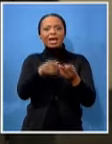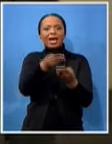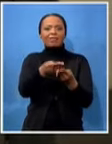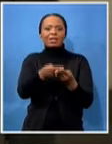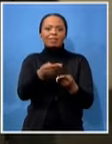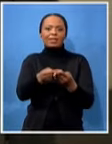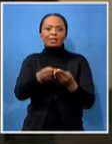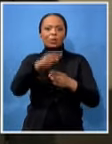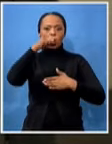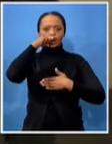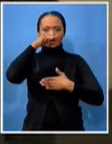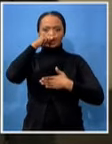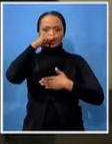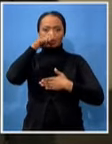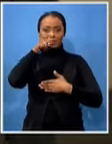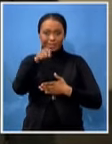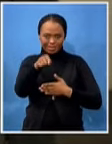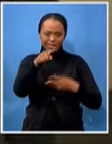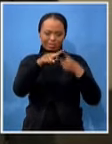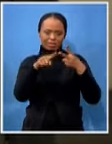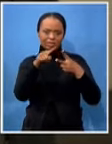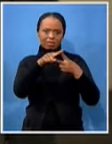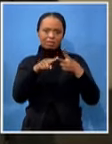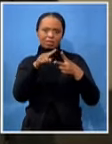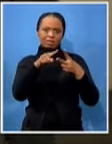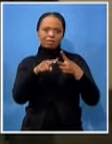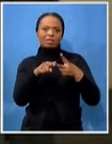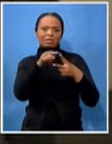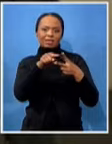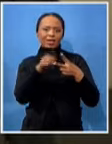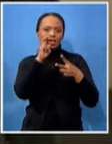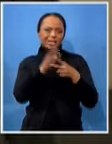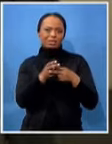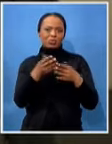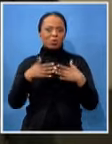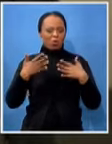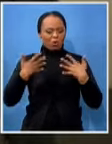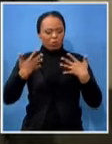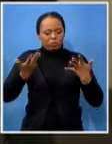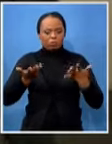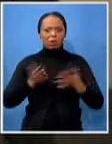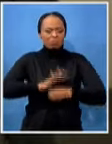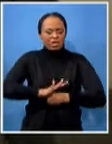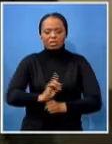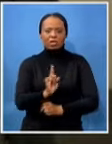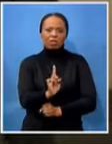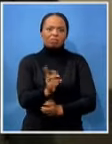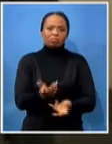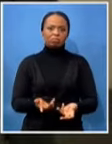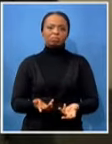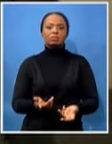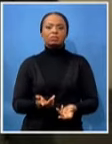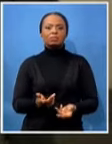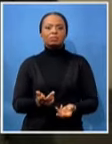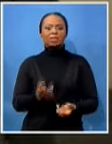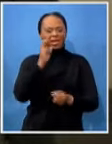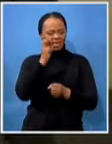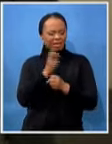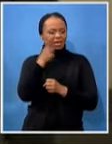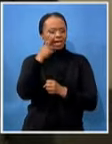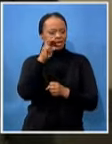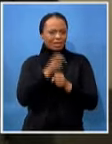don't have that pressure, then I think we'll be fine. Now, my sense already, MEC, was that that feeling is